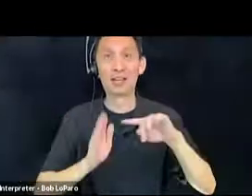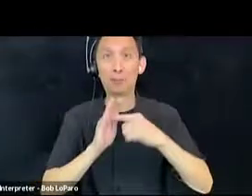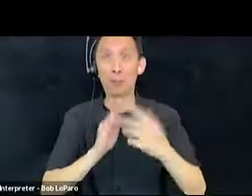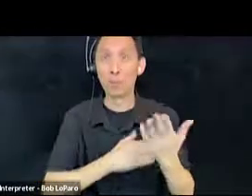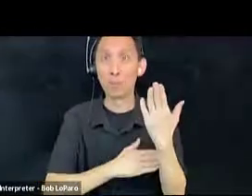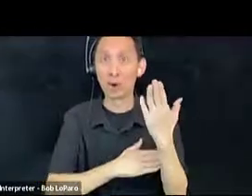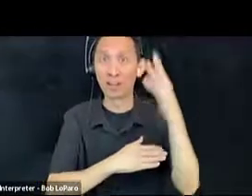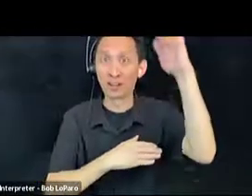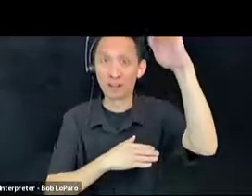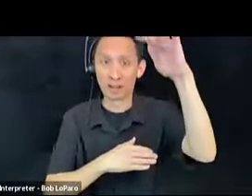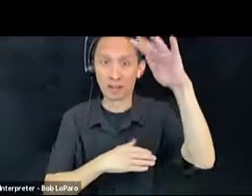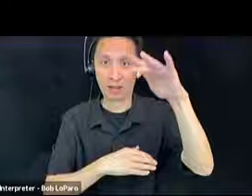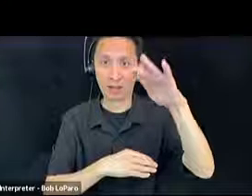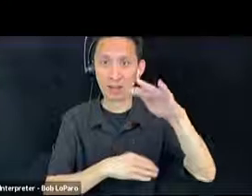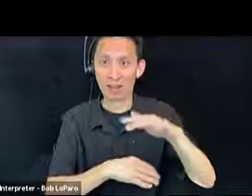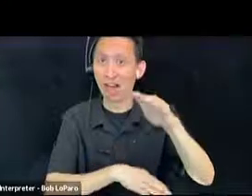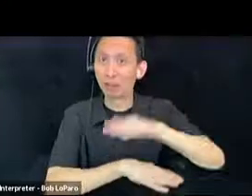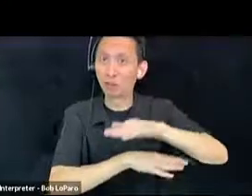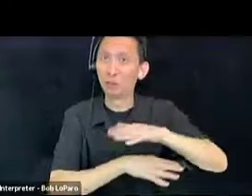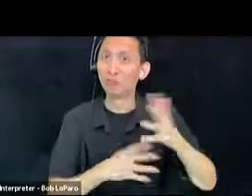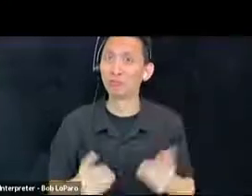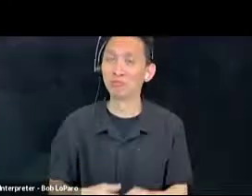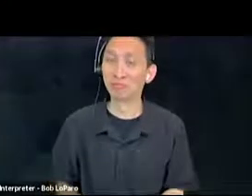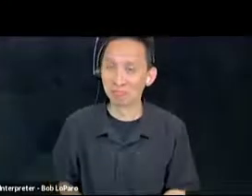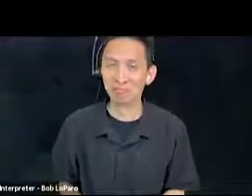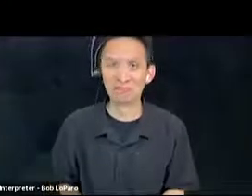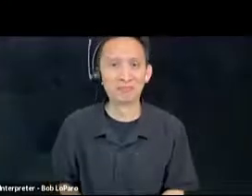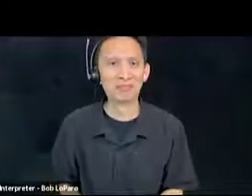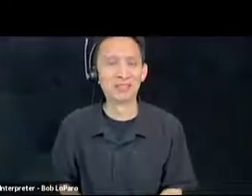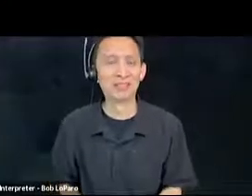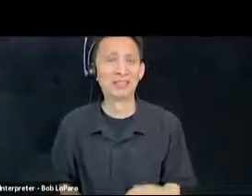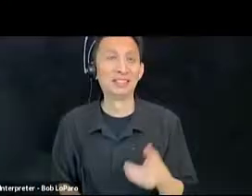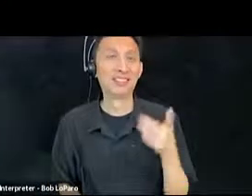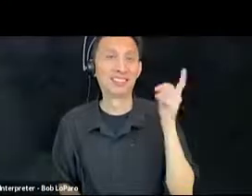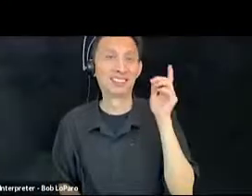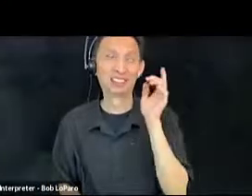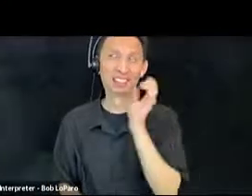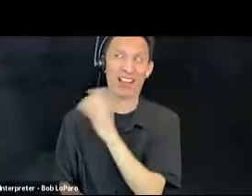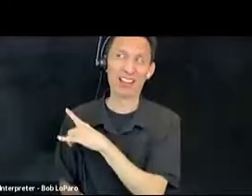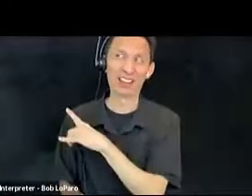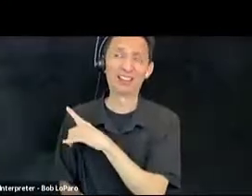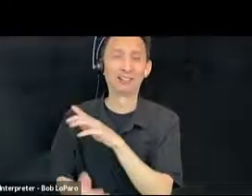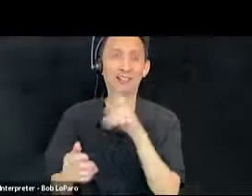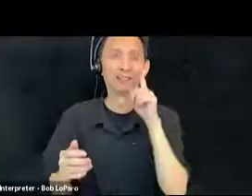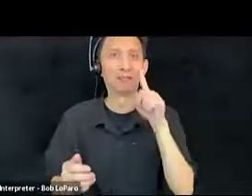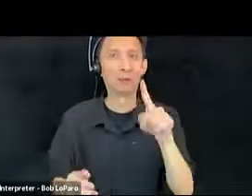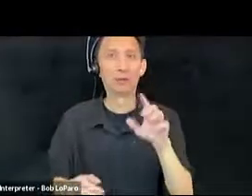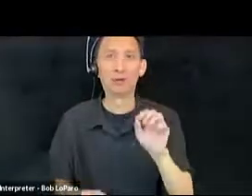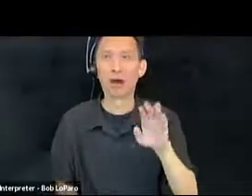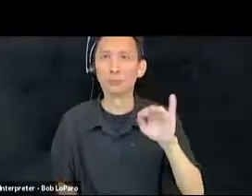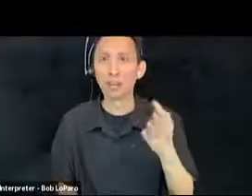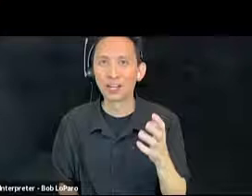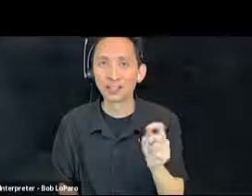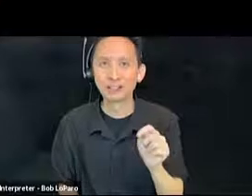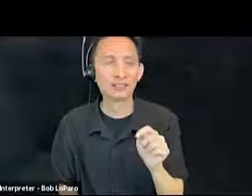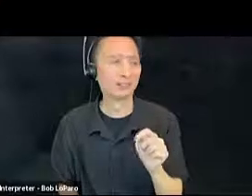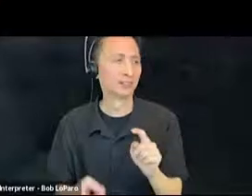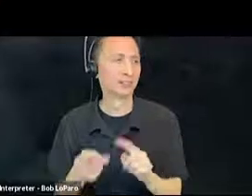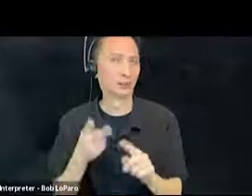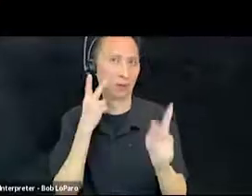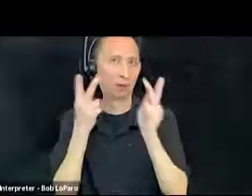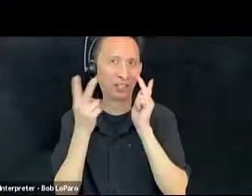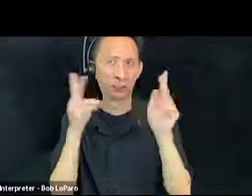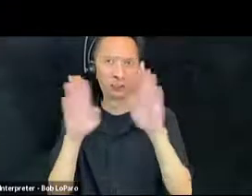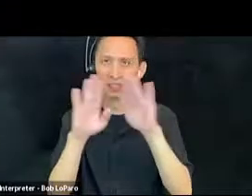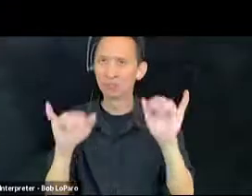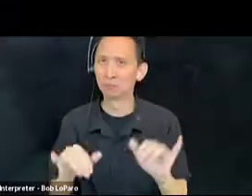And the fun thing with this is if you're doing this as like an object system or even a visual system. When we talked about like if we chose a ball for